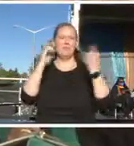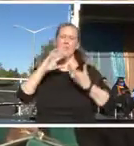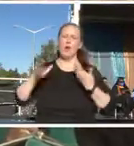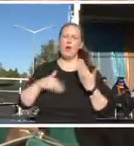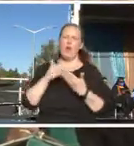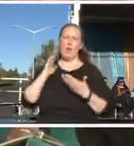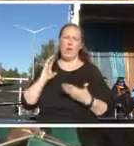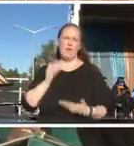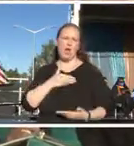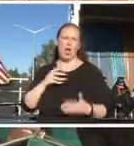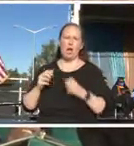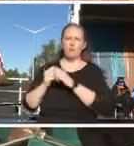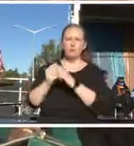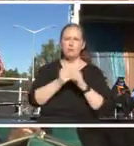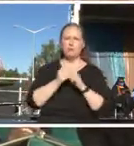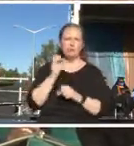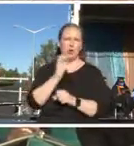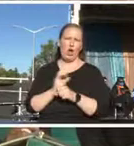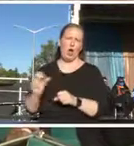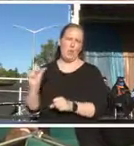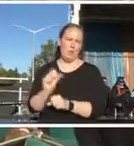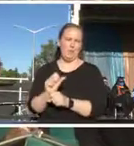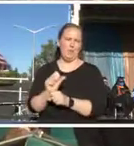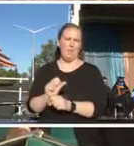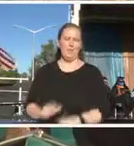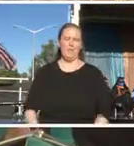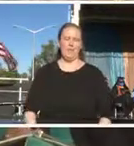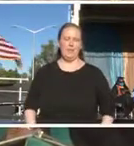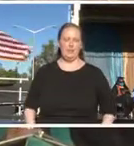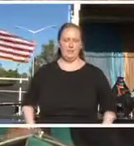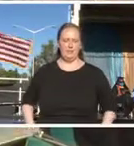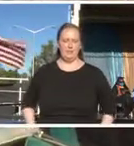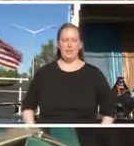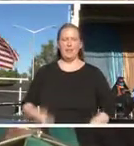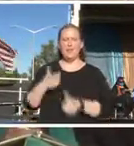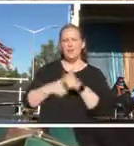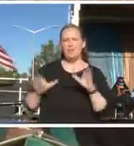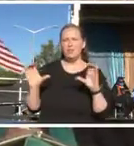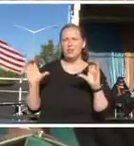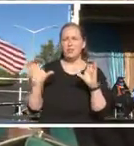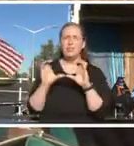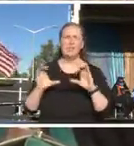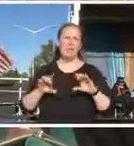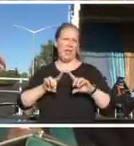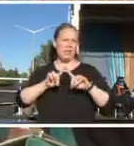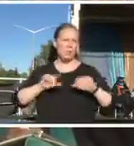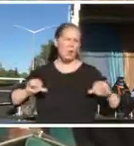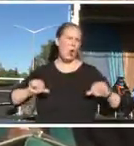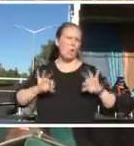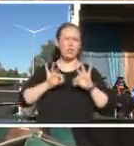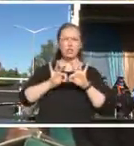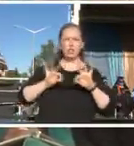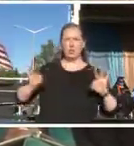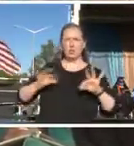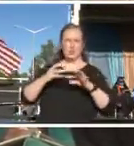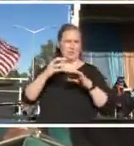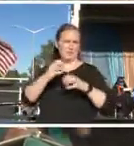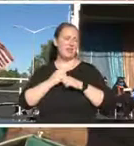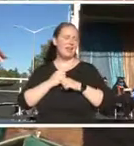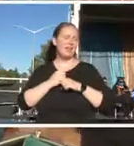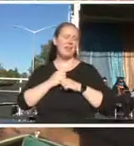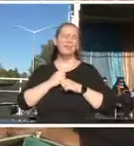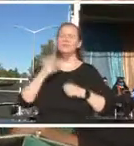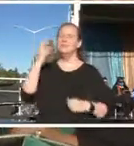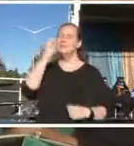collective hard work. Every certificate, diploma, and degree being obtained is